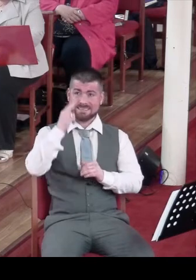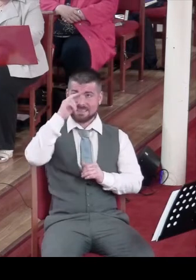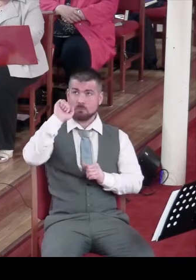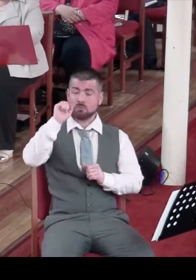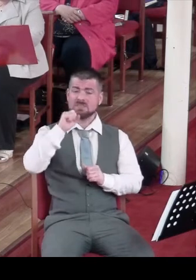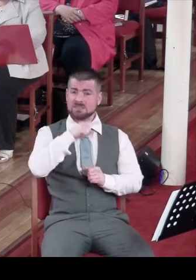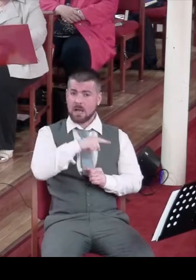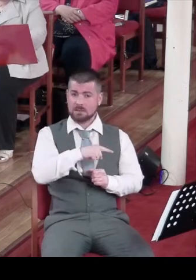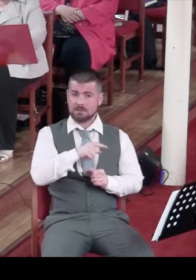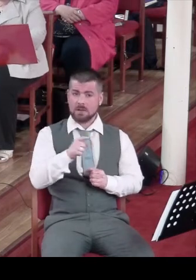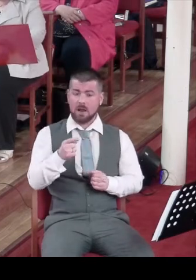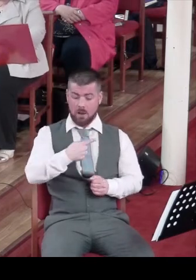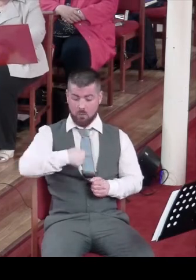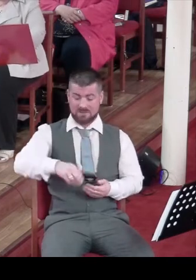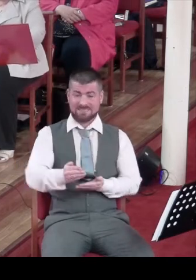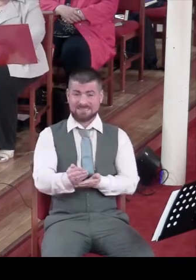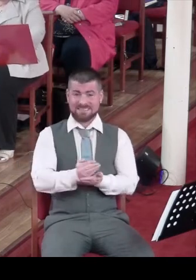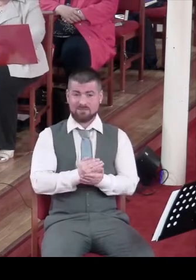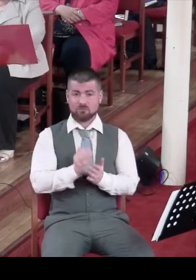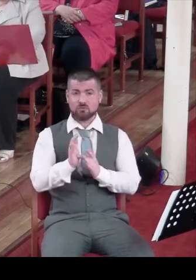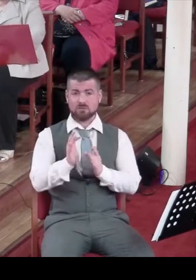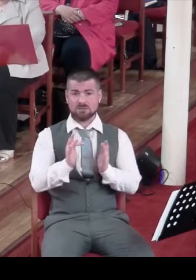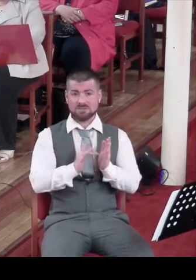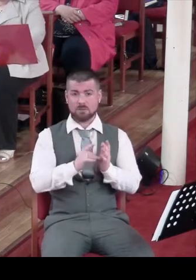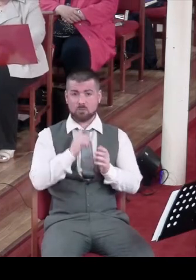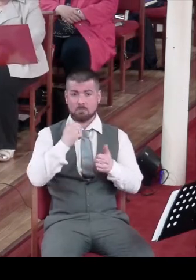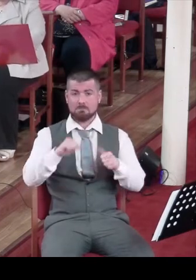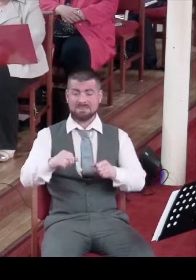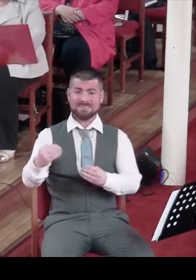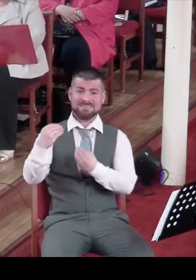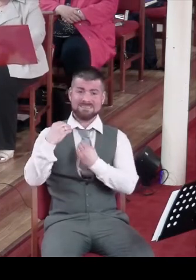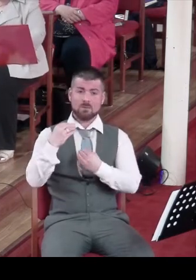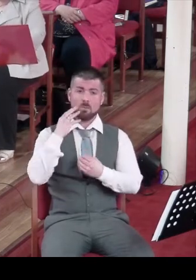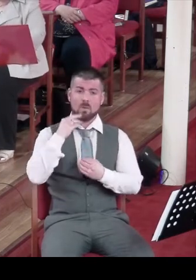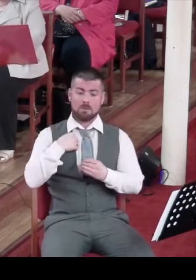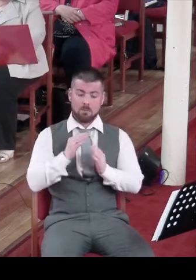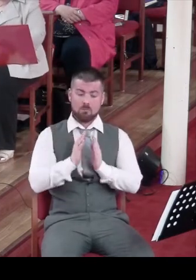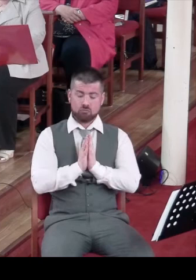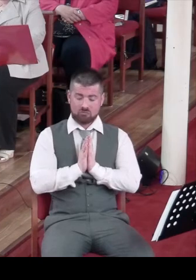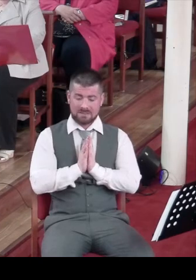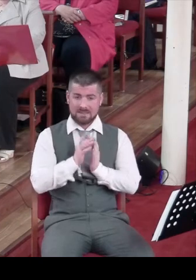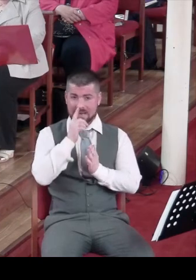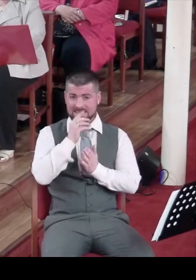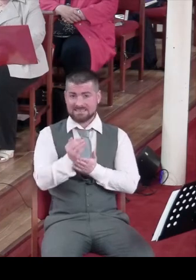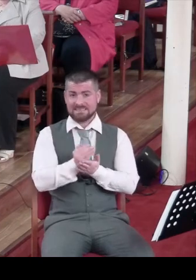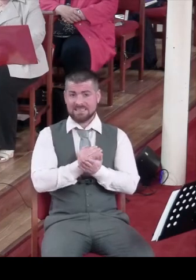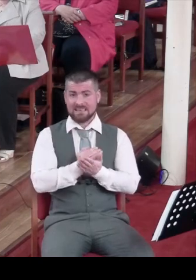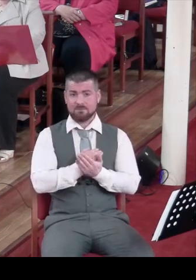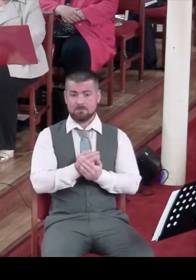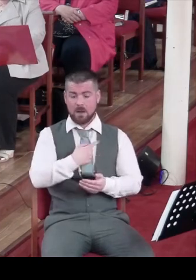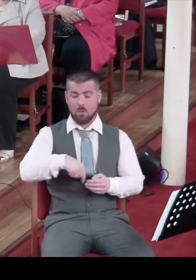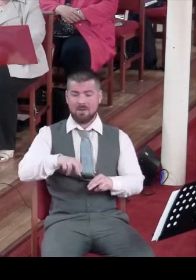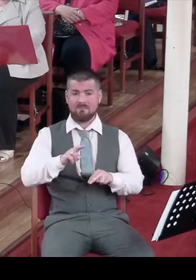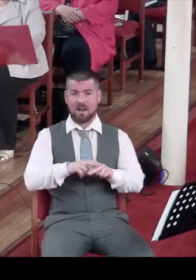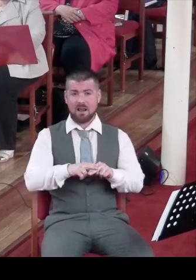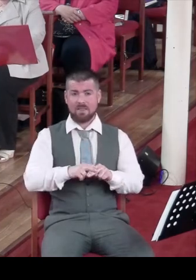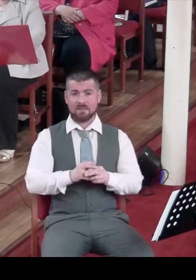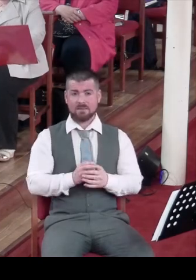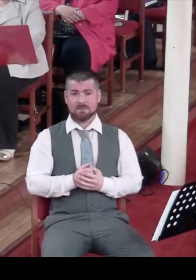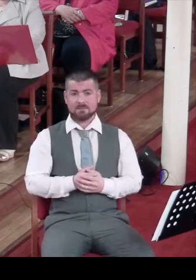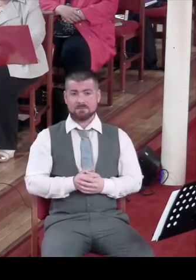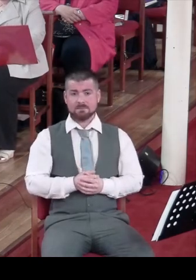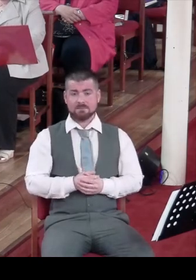our Savior, Jesus Christ, who taught us when we pray to say, Our Father.